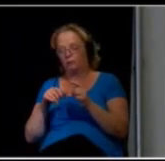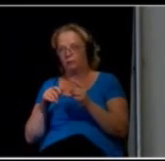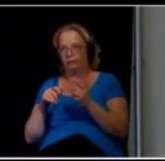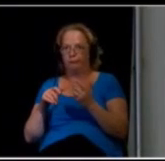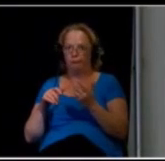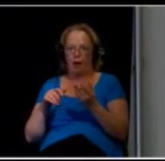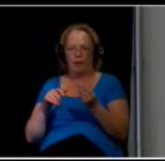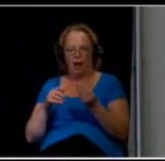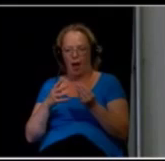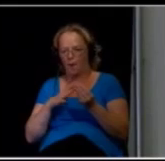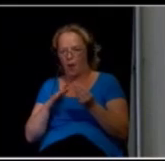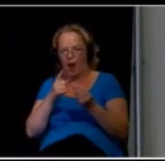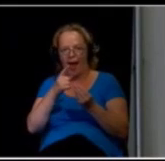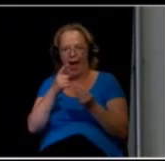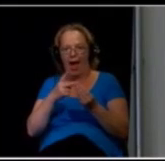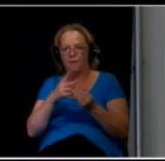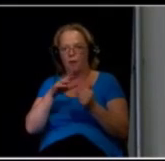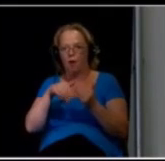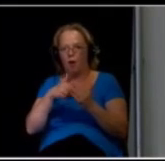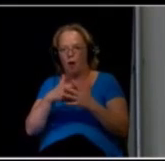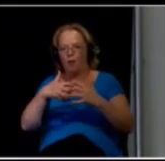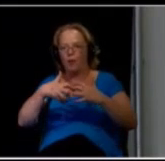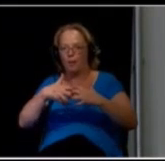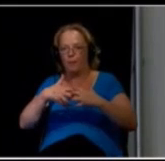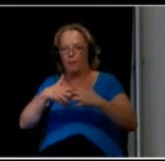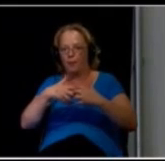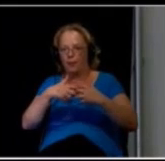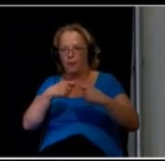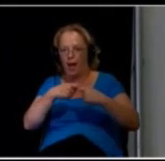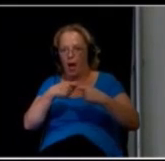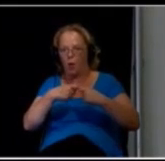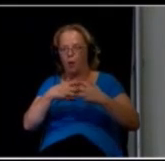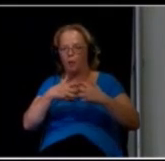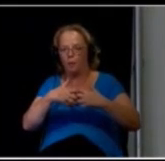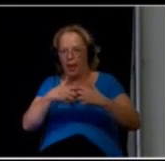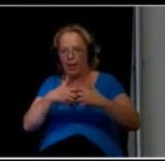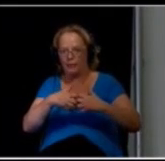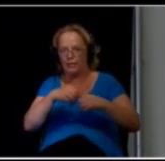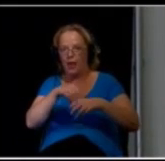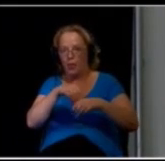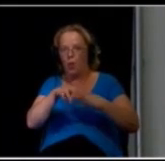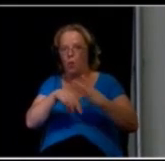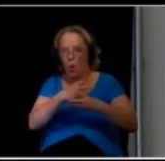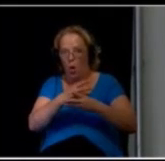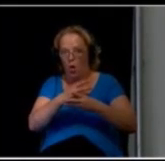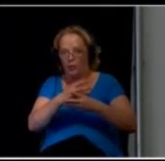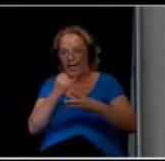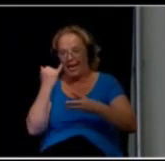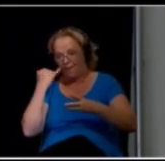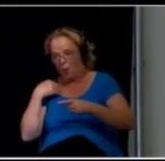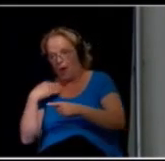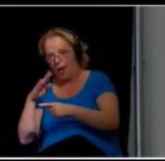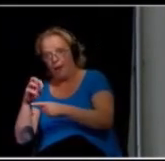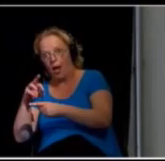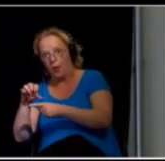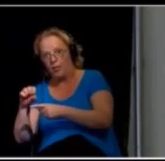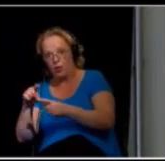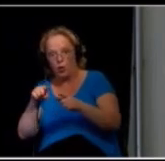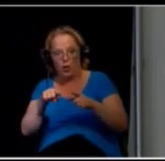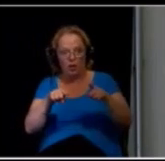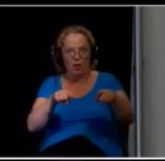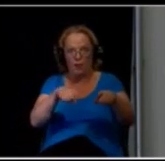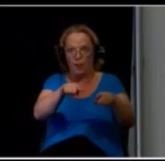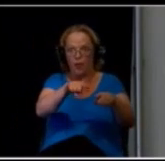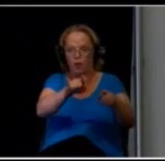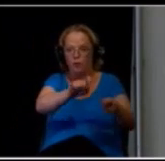somewhere close to half of all the power plants in the world and turn them off if you had batteries. So I'm not sure this is